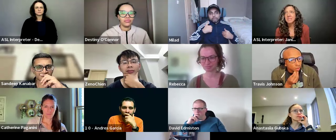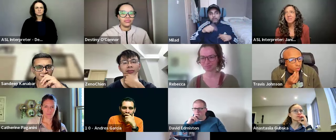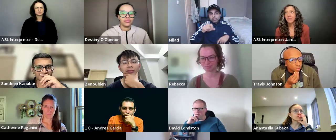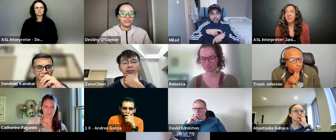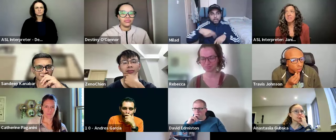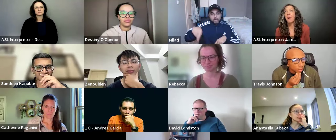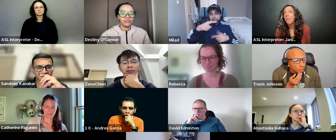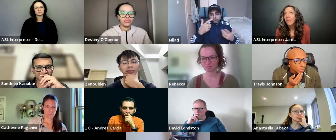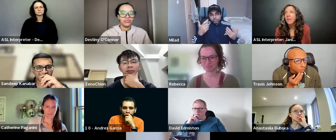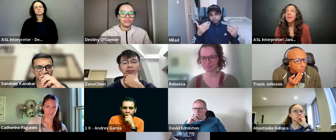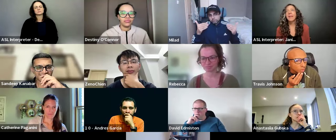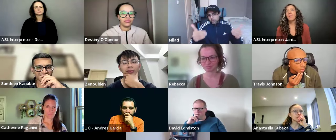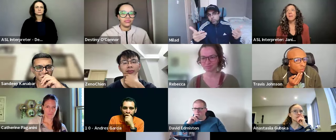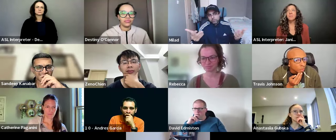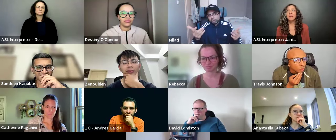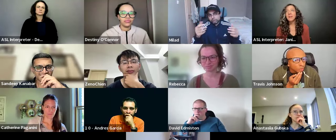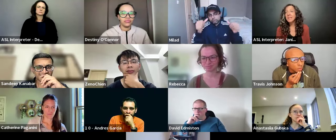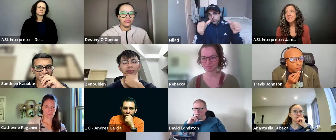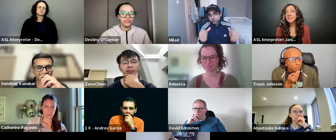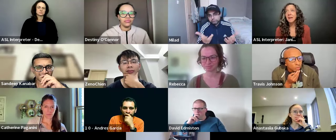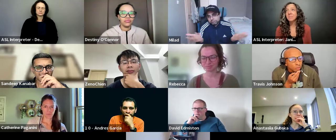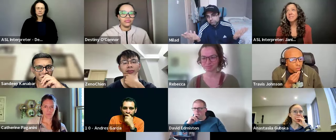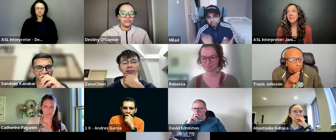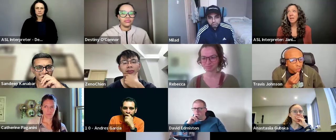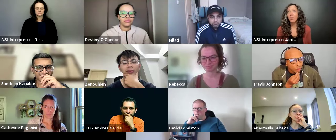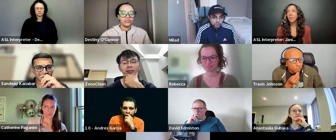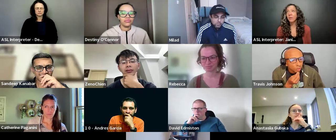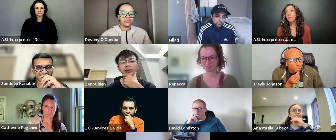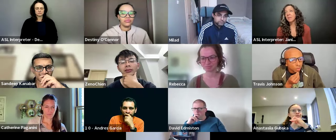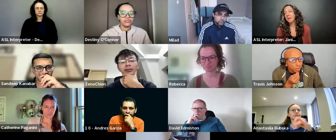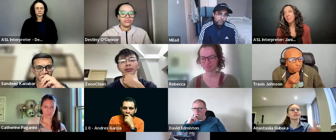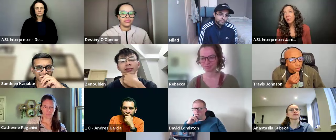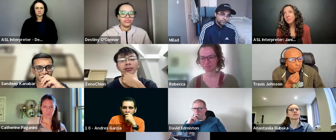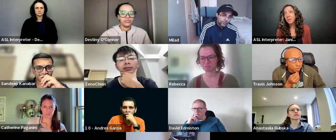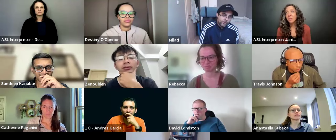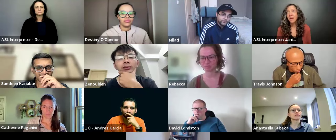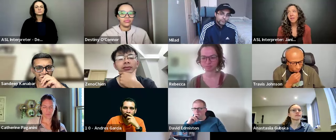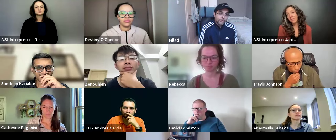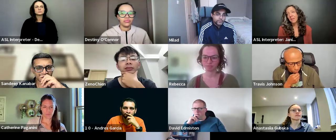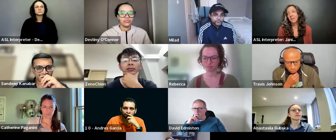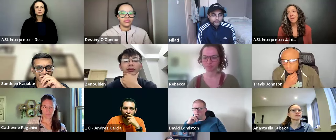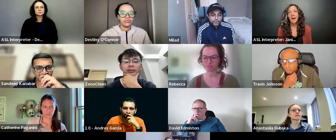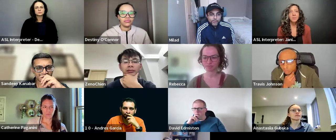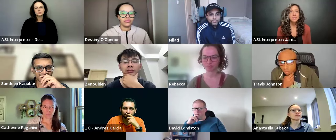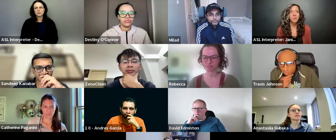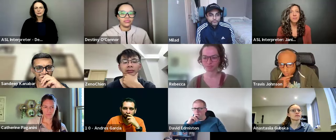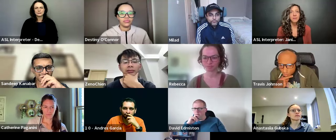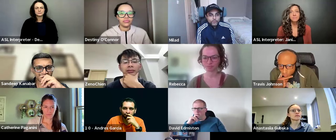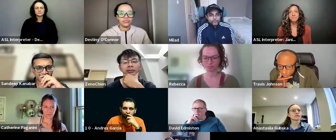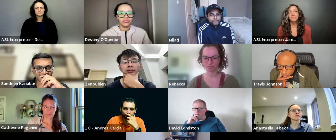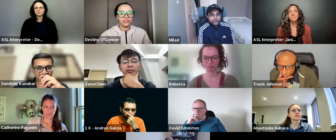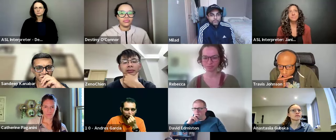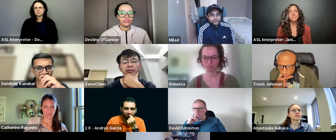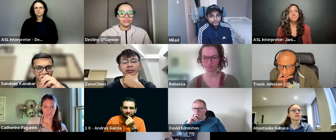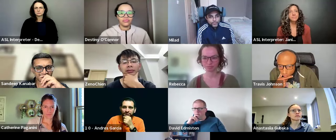everything in place for this month. Now, if anybody else has any time to take that over and maybe make a post on our behalf, then I would support